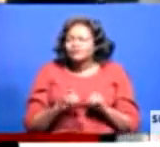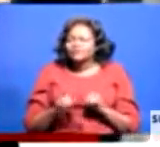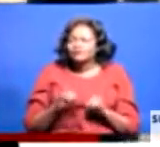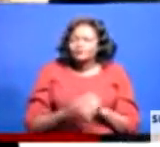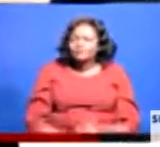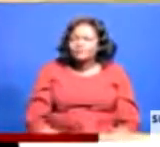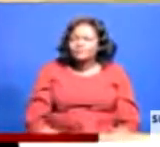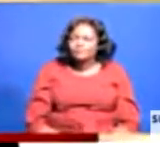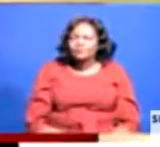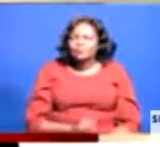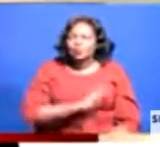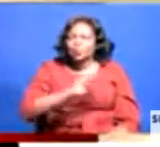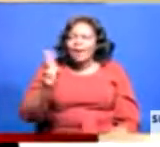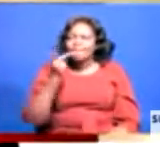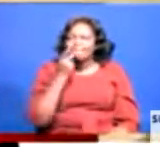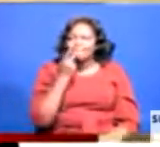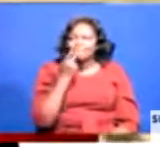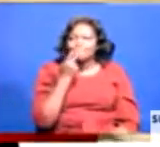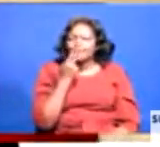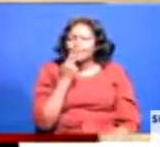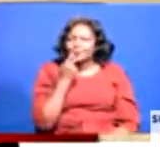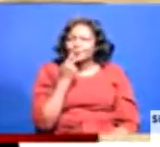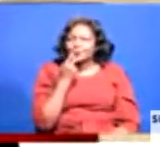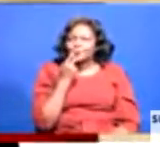In West Pokot,